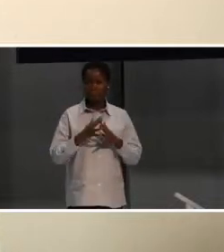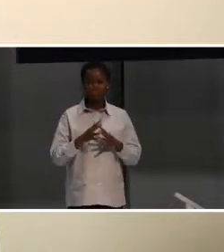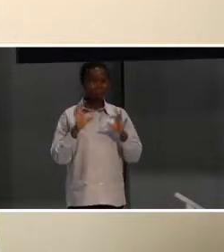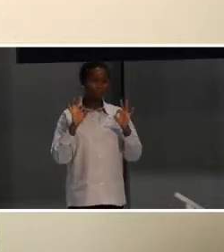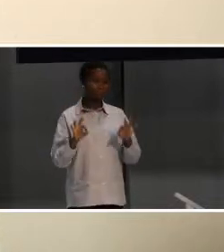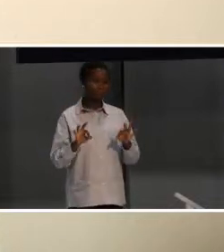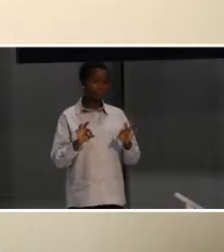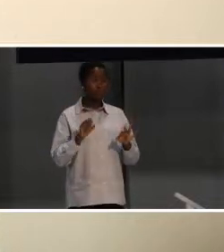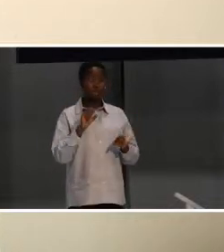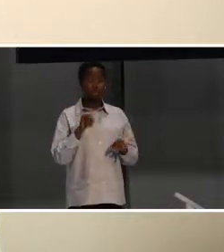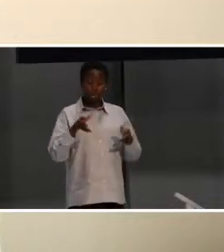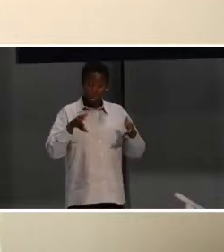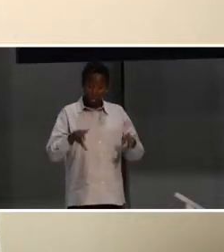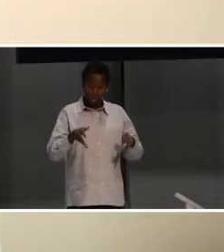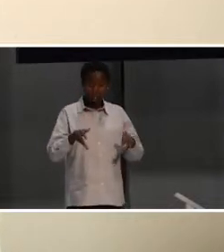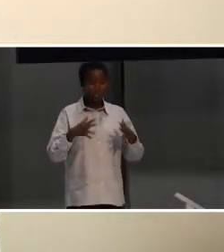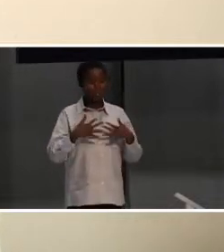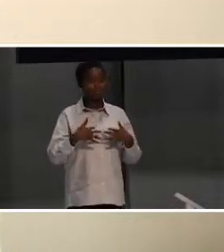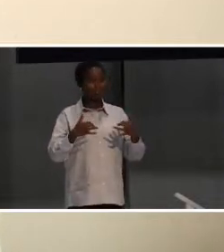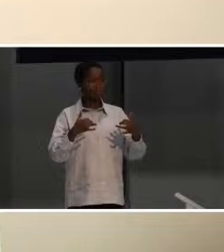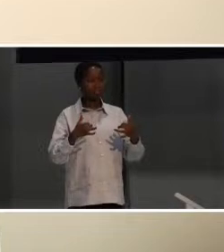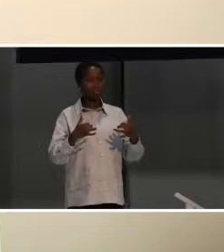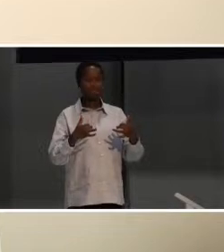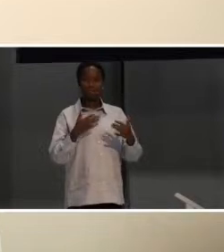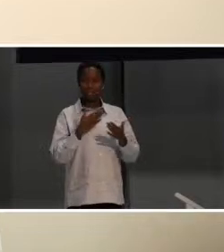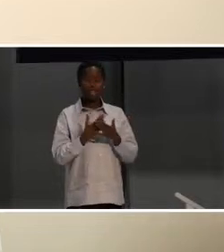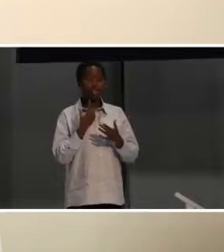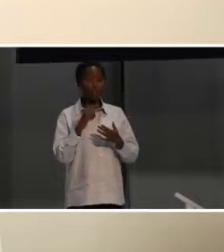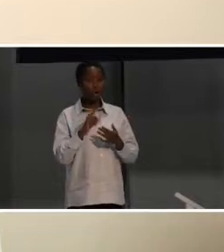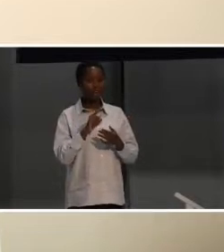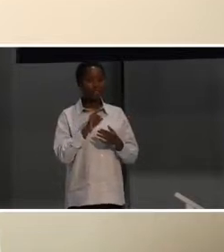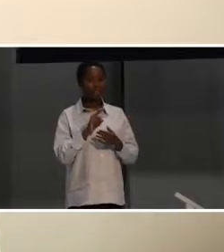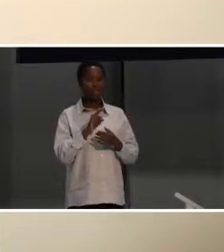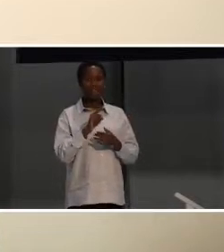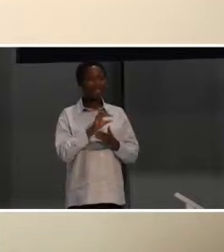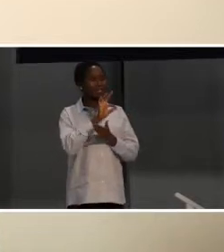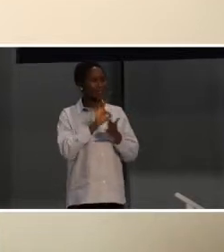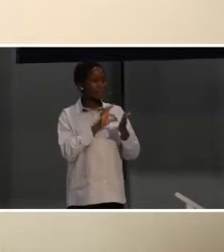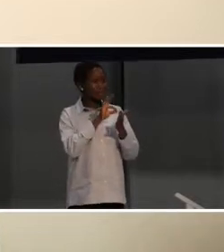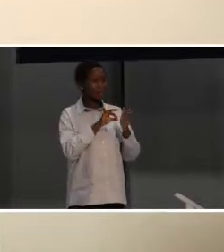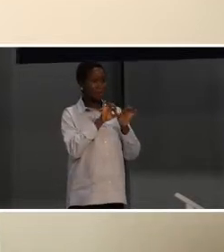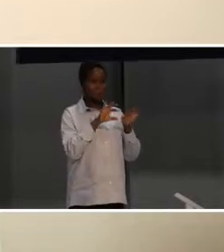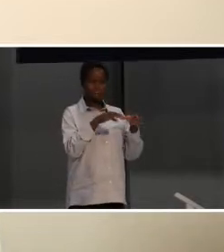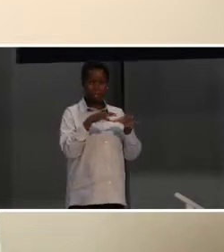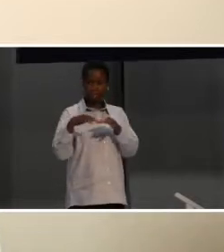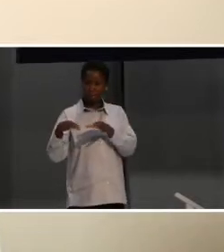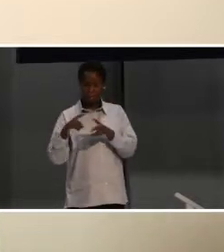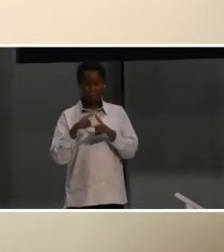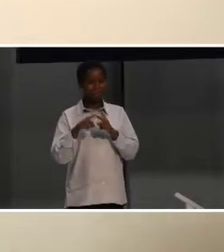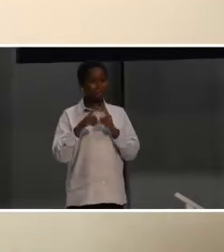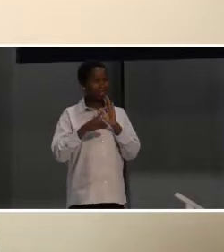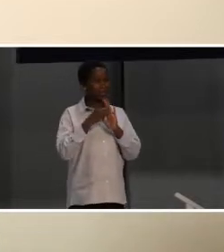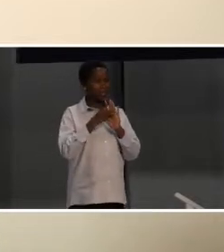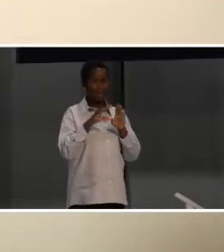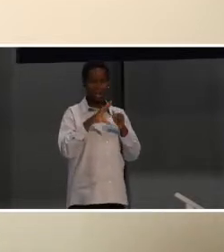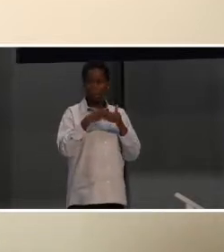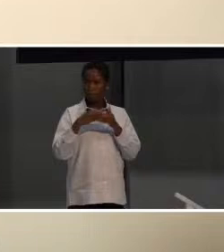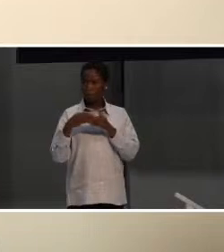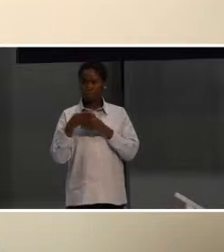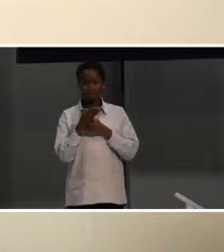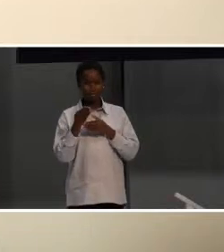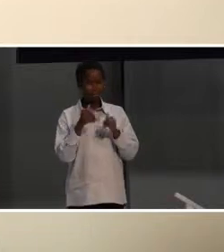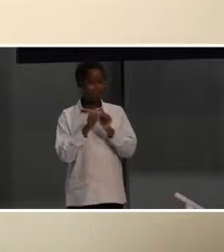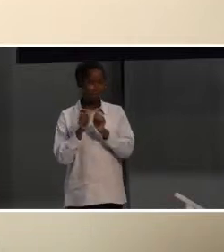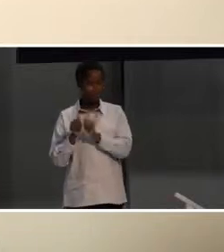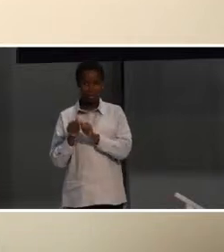assembly brings together electoral bodies, development partners, civil society, the